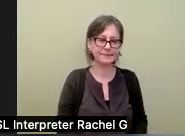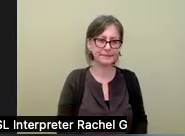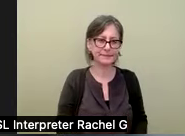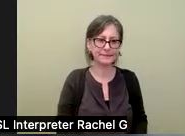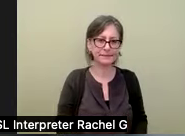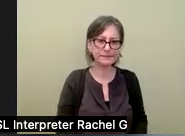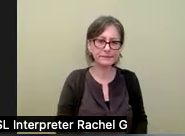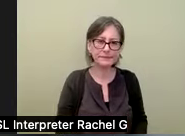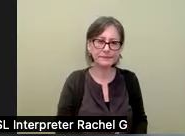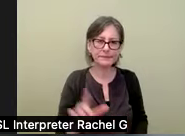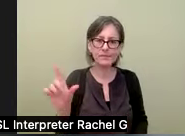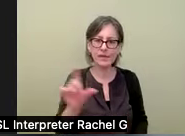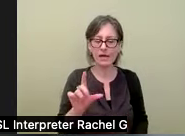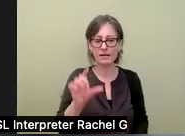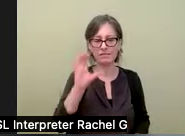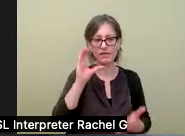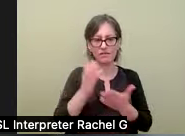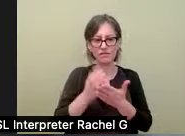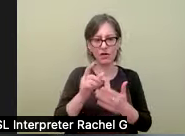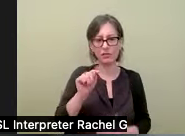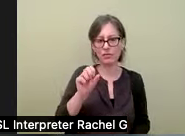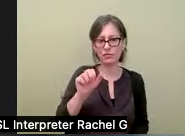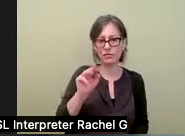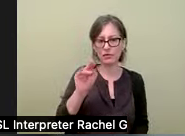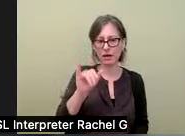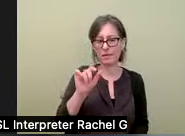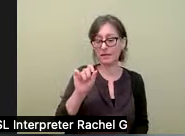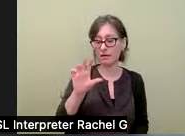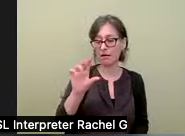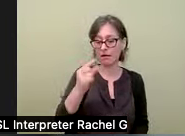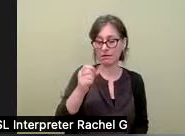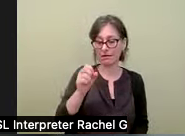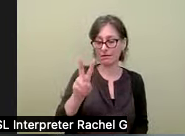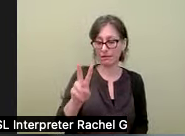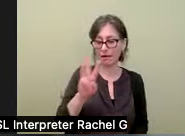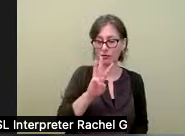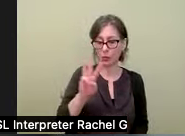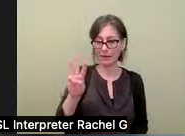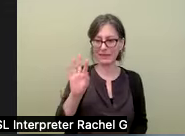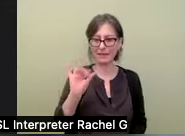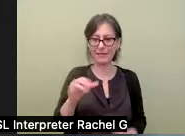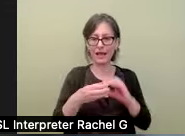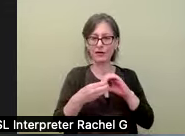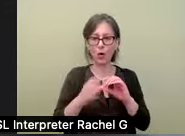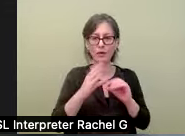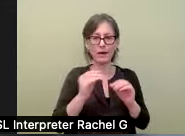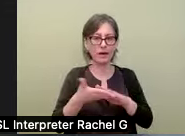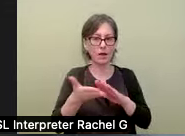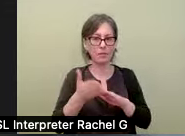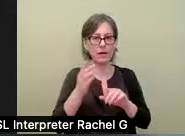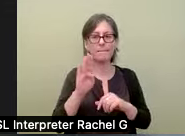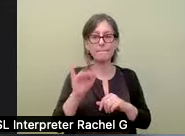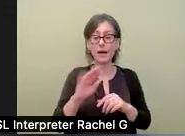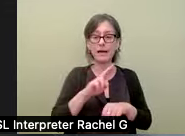So on the left side is a photo of the tsunami.gov website. So that's the website that's owned and operated by the National